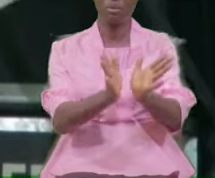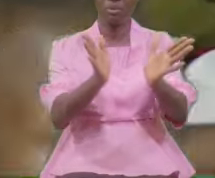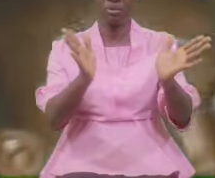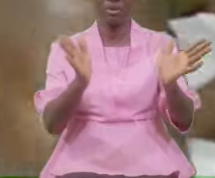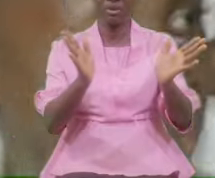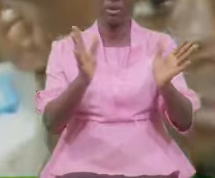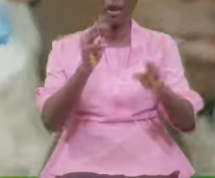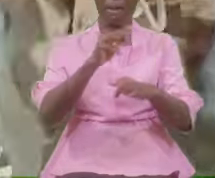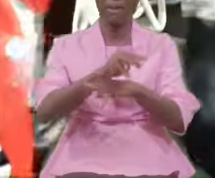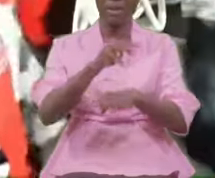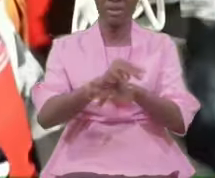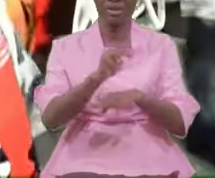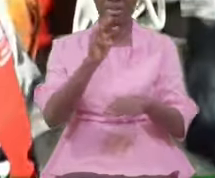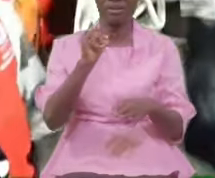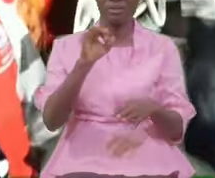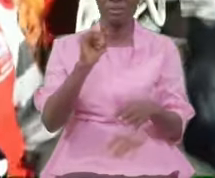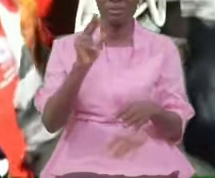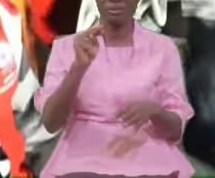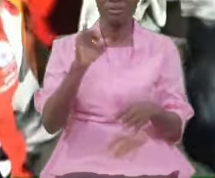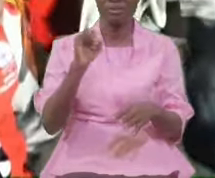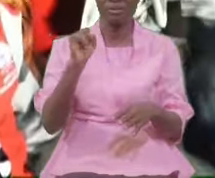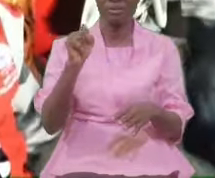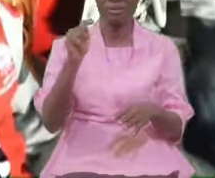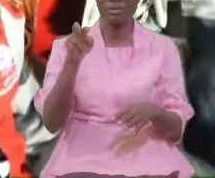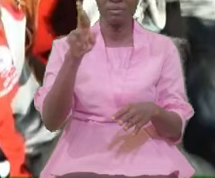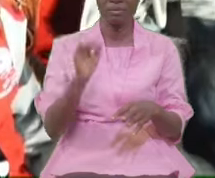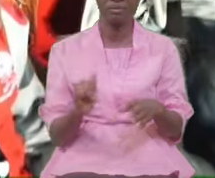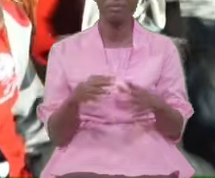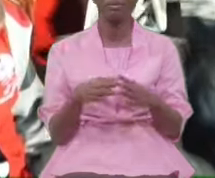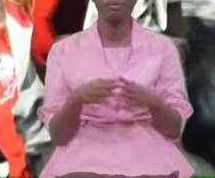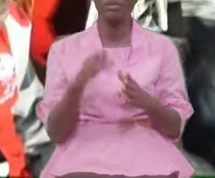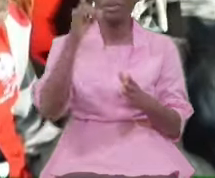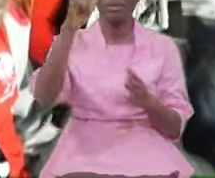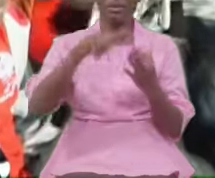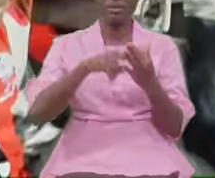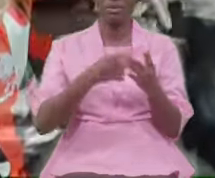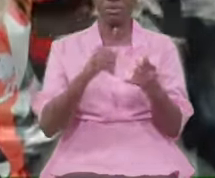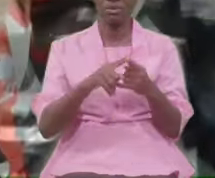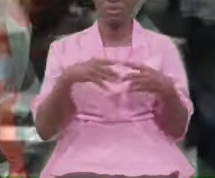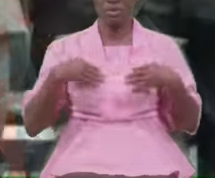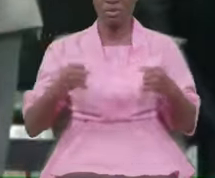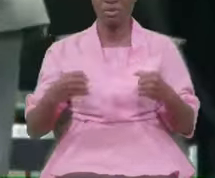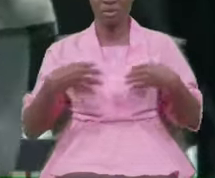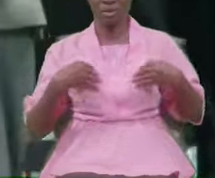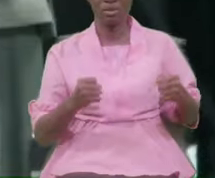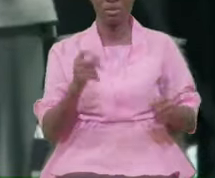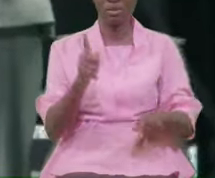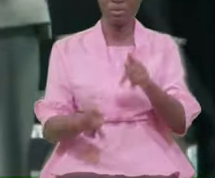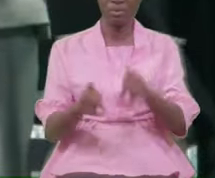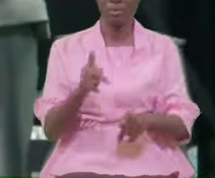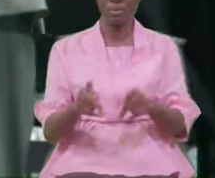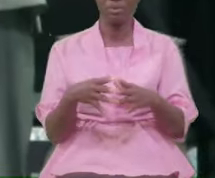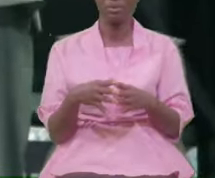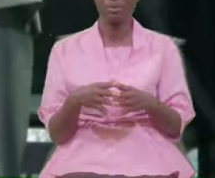Ministry mino to HE the people nagsugod m ta and